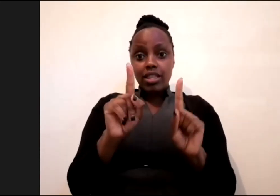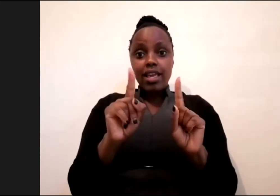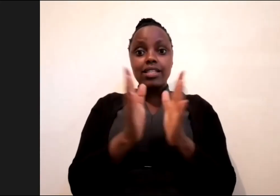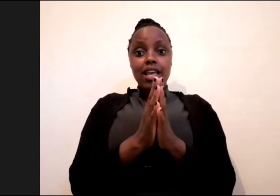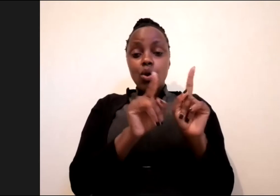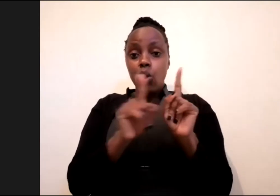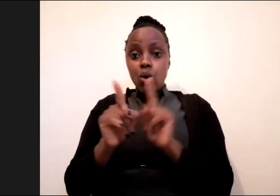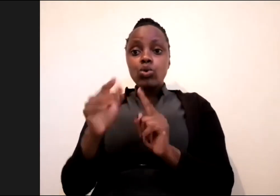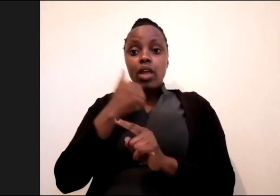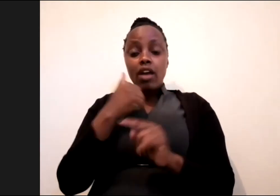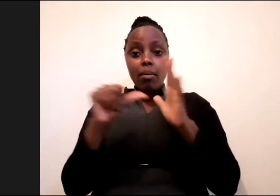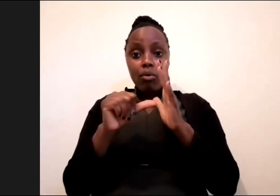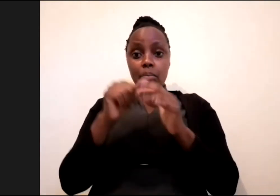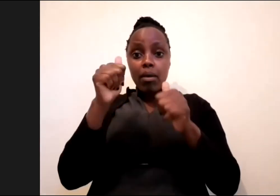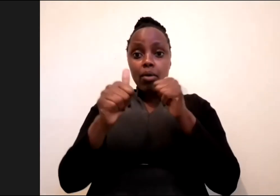the problem